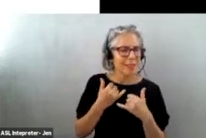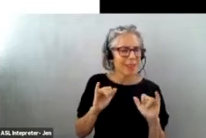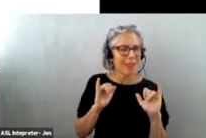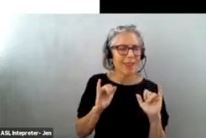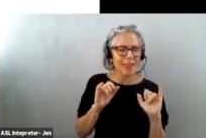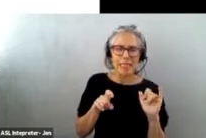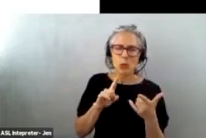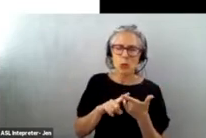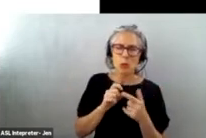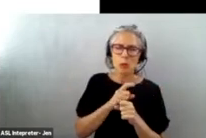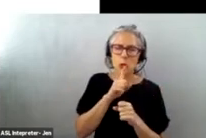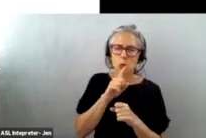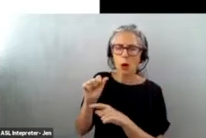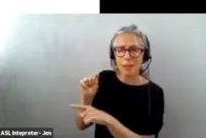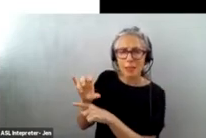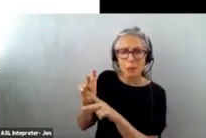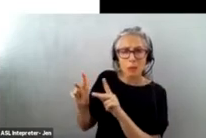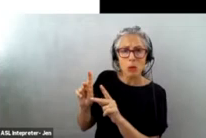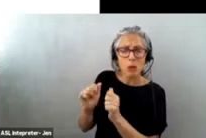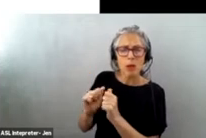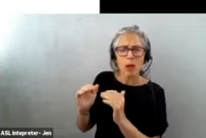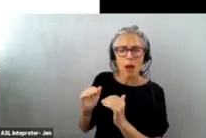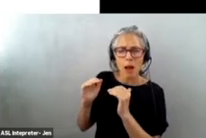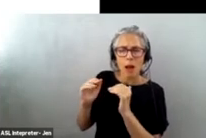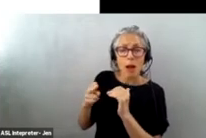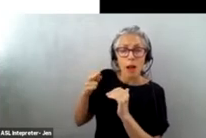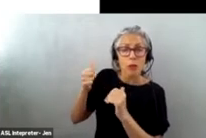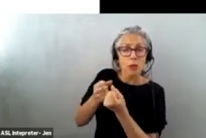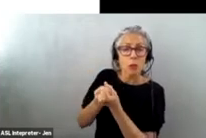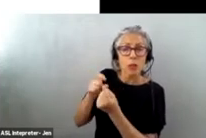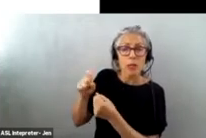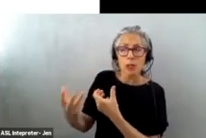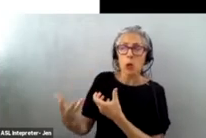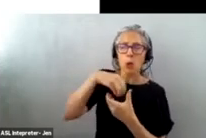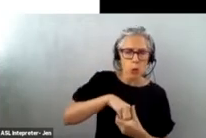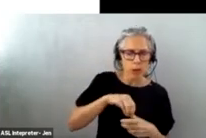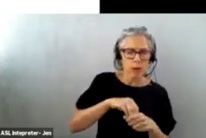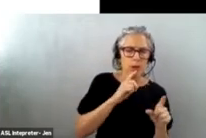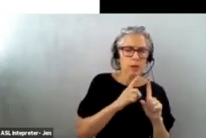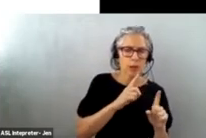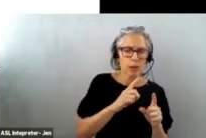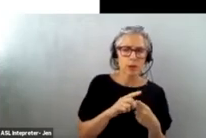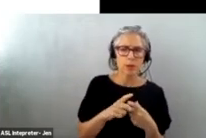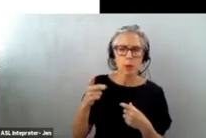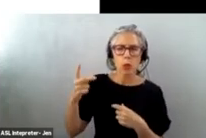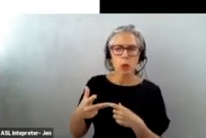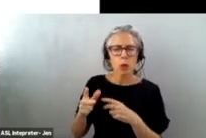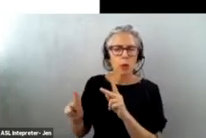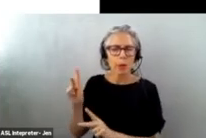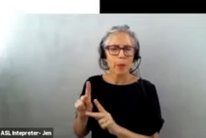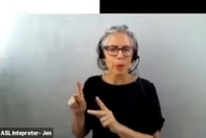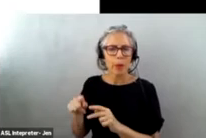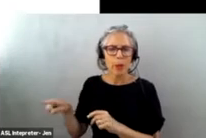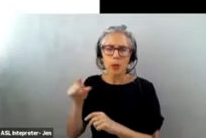urgent need to ensure that autistic people with higher support needs are being included in the conversation. About a third of autistic people